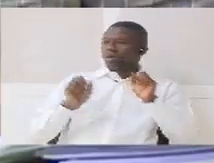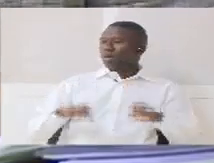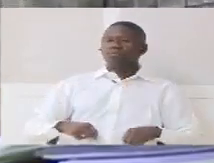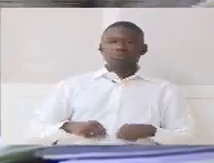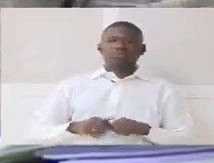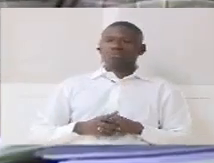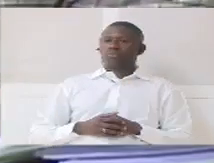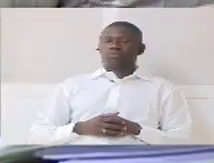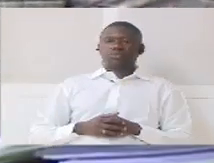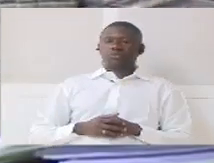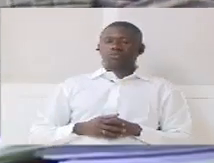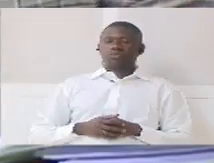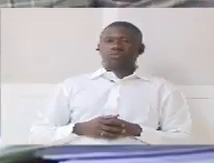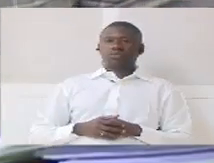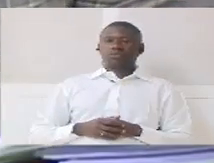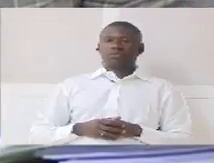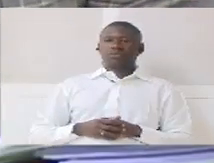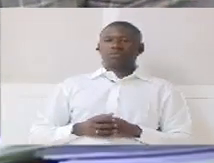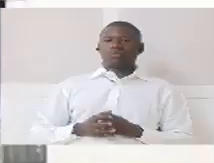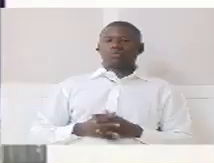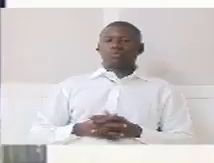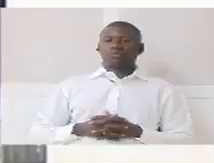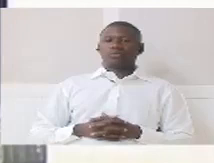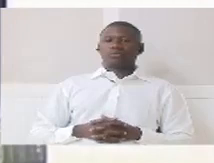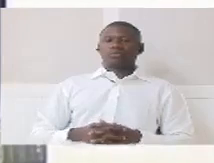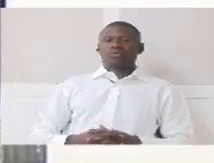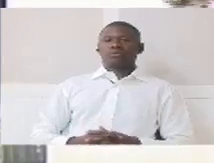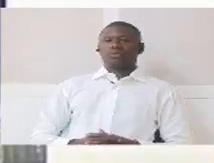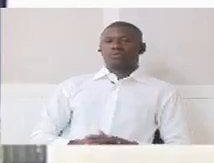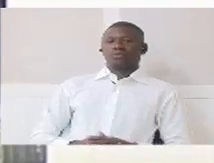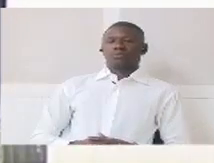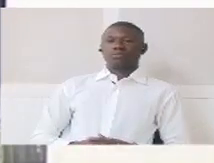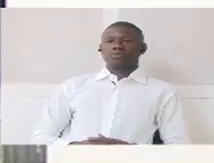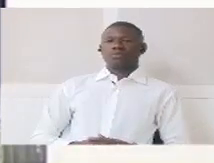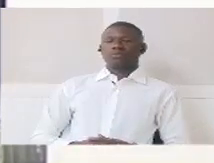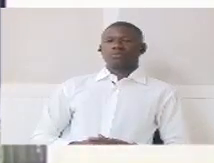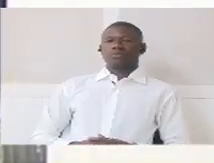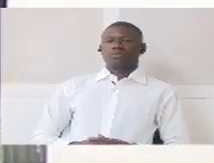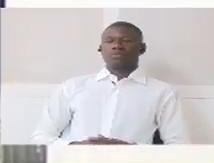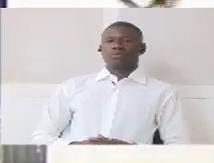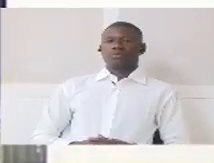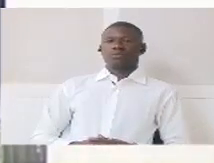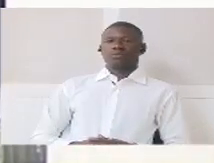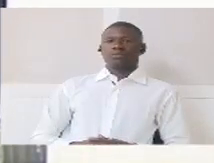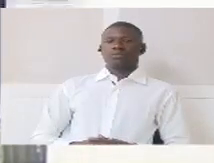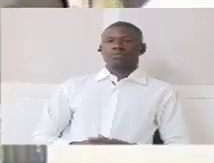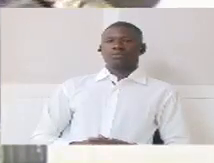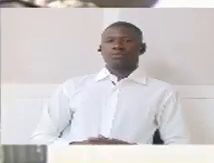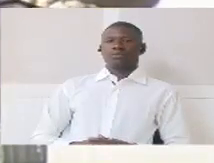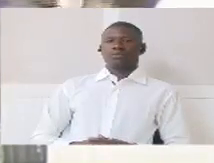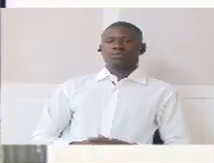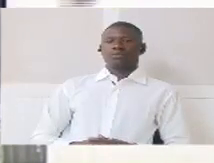happened. Now, I can label me for a parade before Section 47 of Prison Act. What for ako with the approval of the